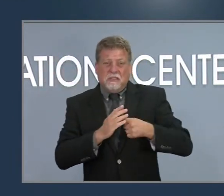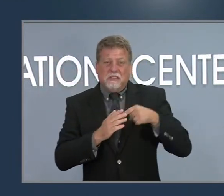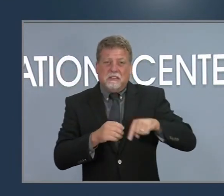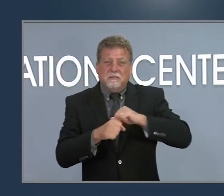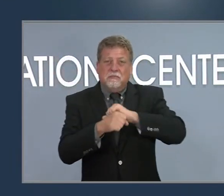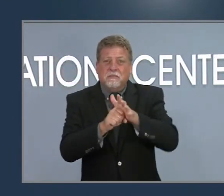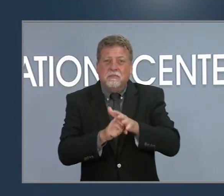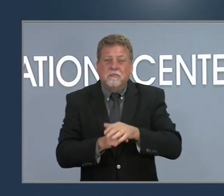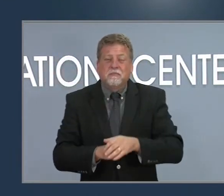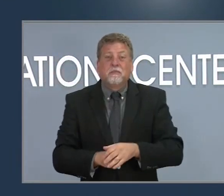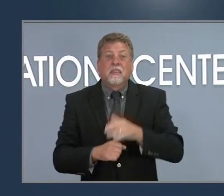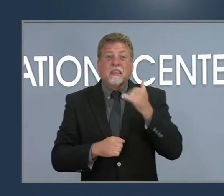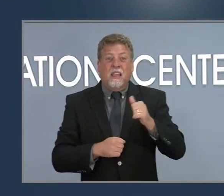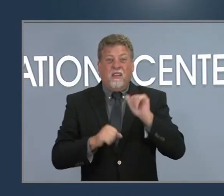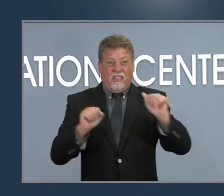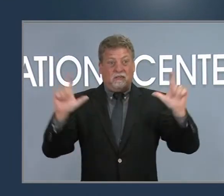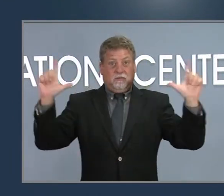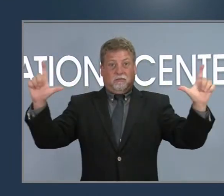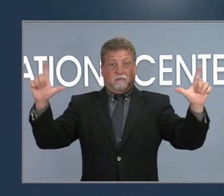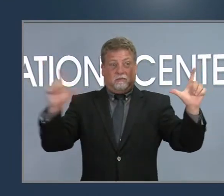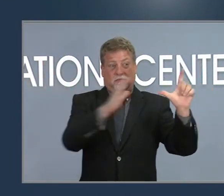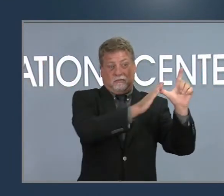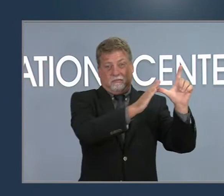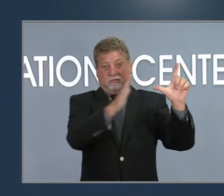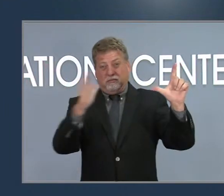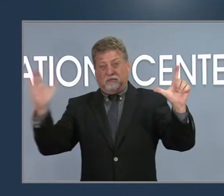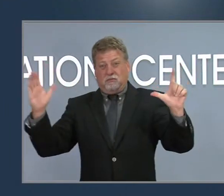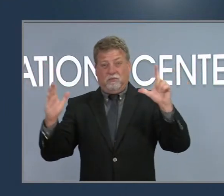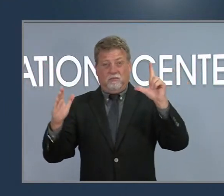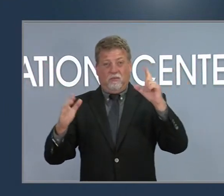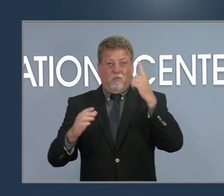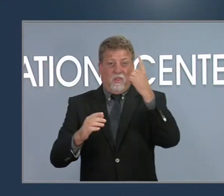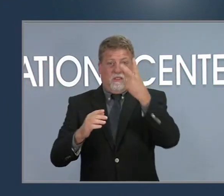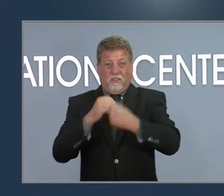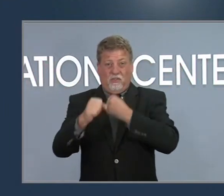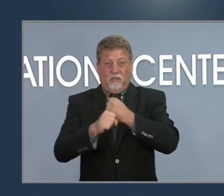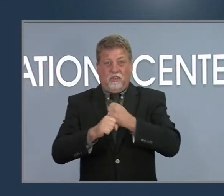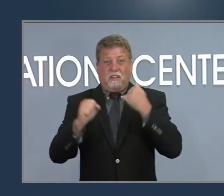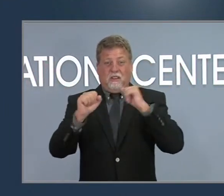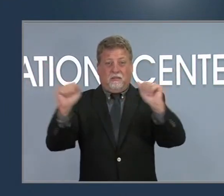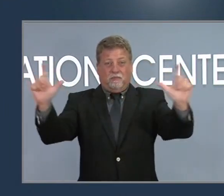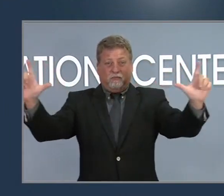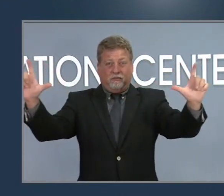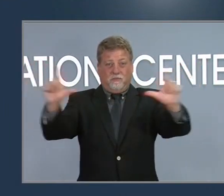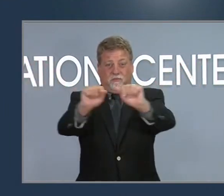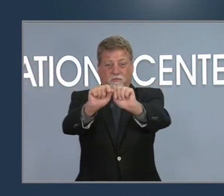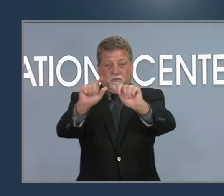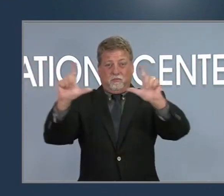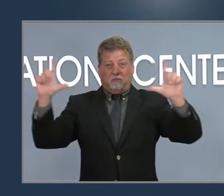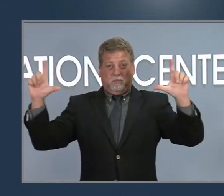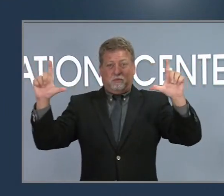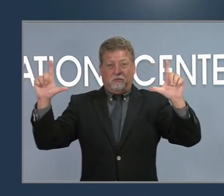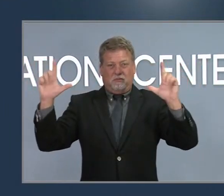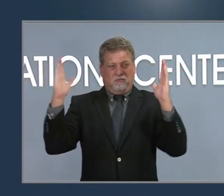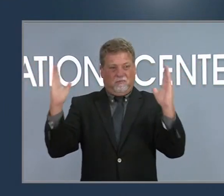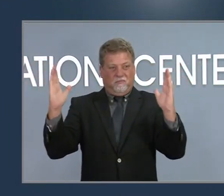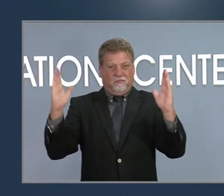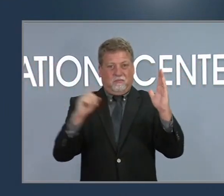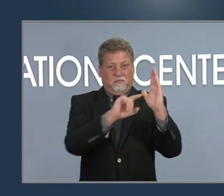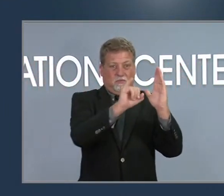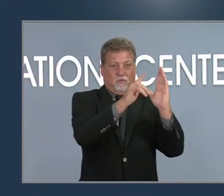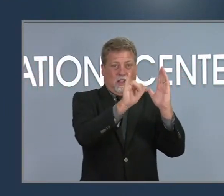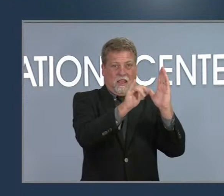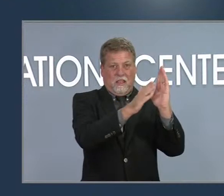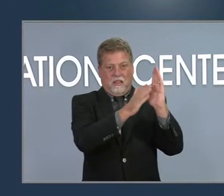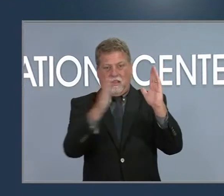at just the last few weeks in terms of new cases. So on this graph, we're looking at cases from early July through